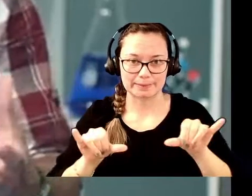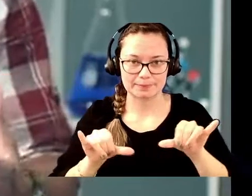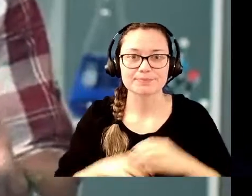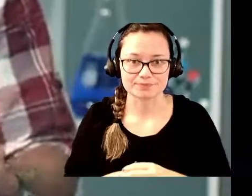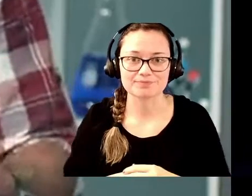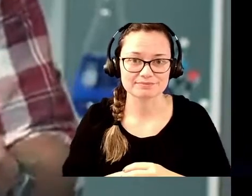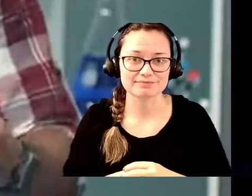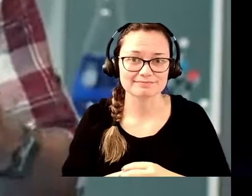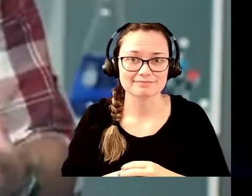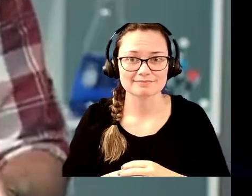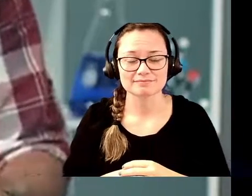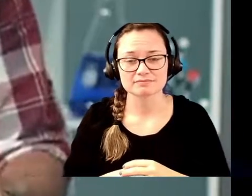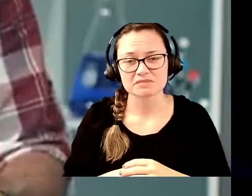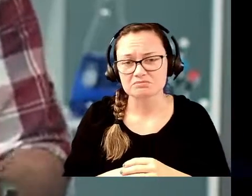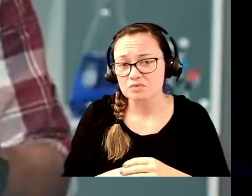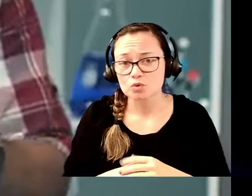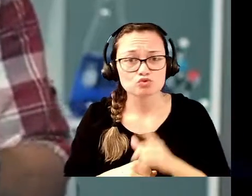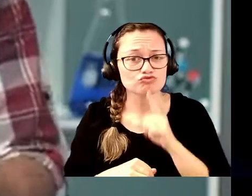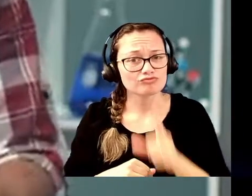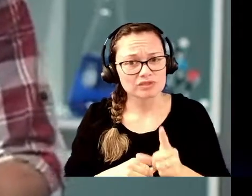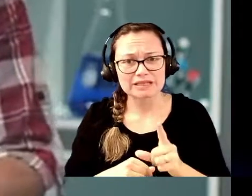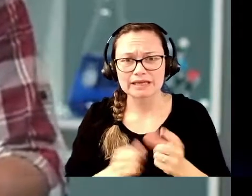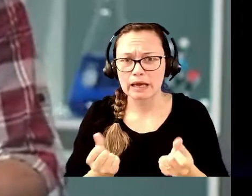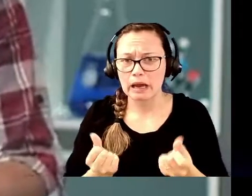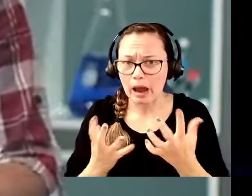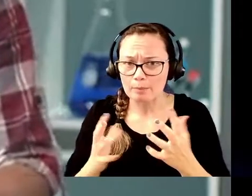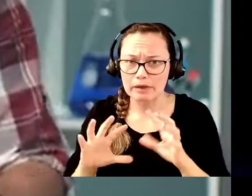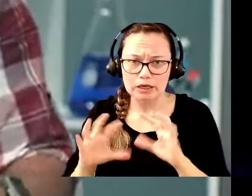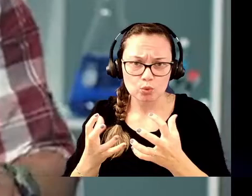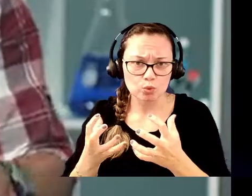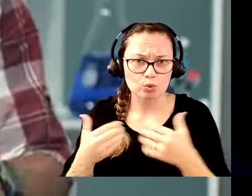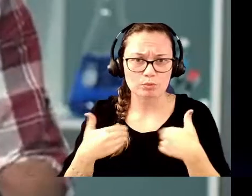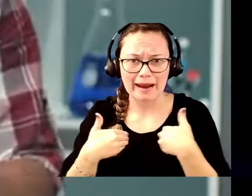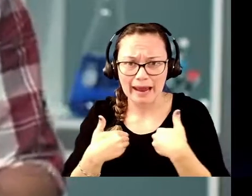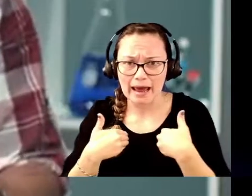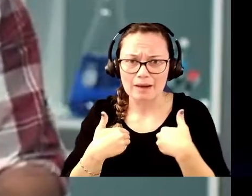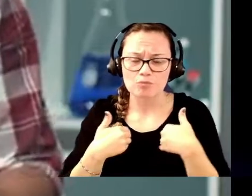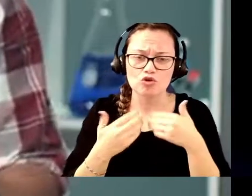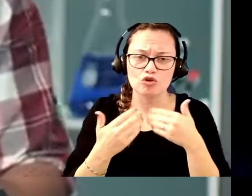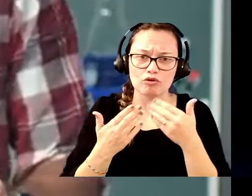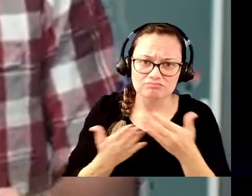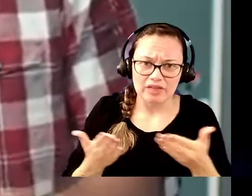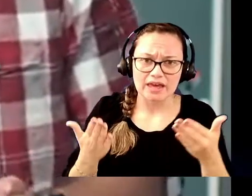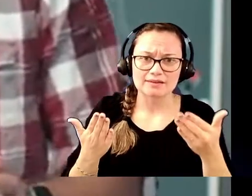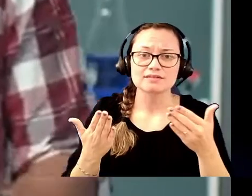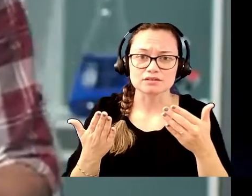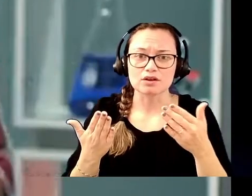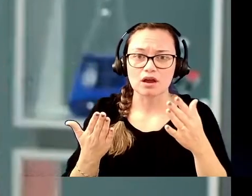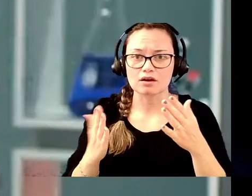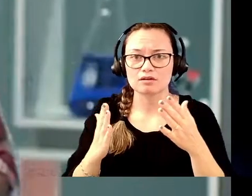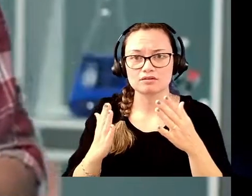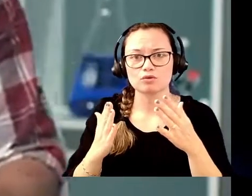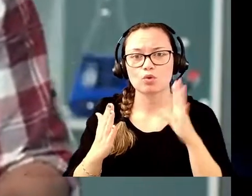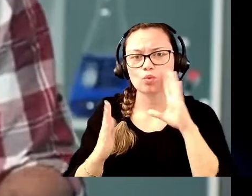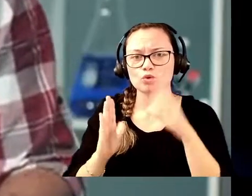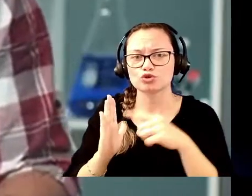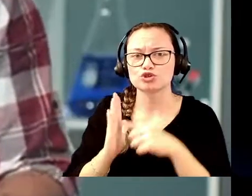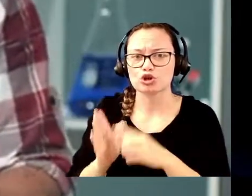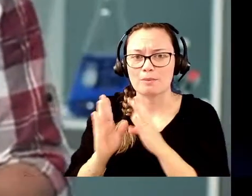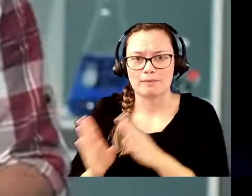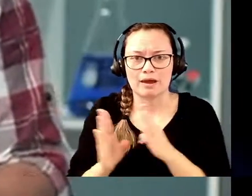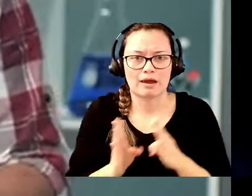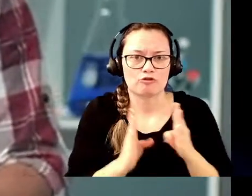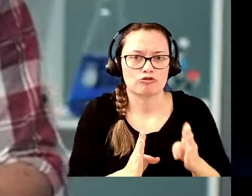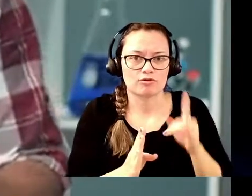based on the number of individuals or whatever the case may be. We're going to see a pattern develop there with these